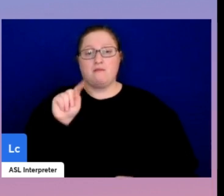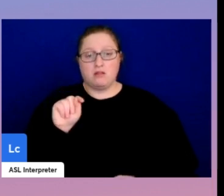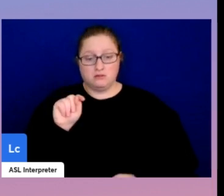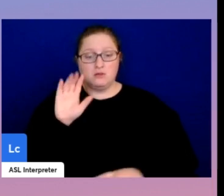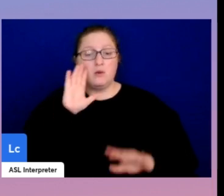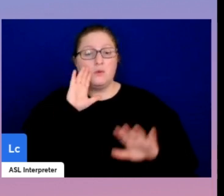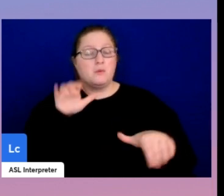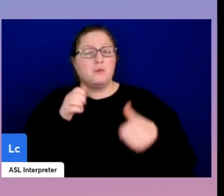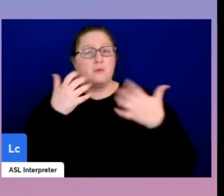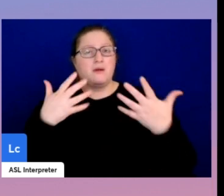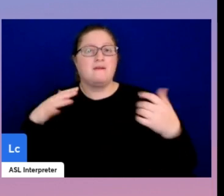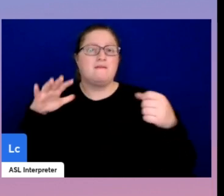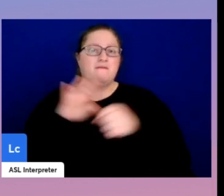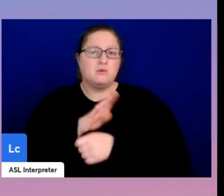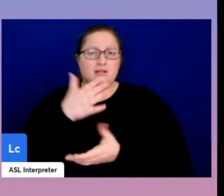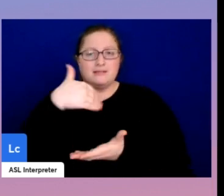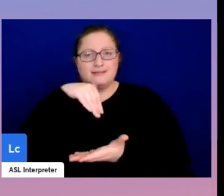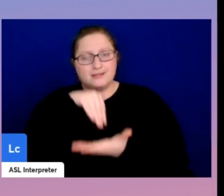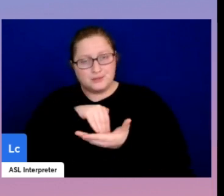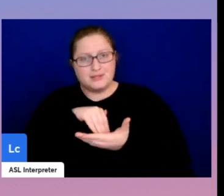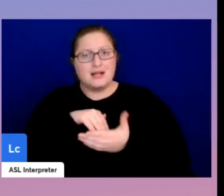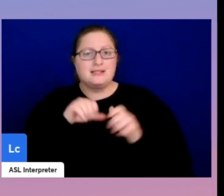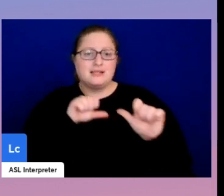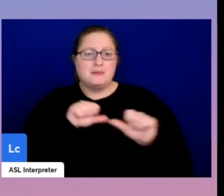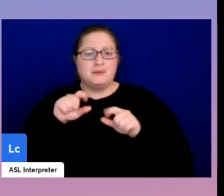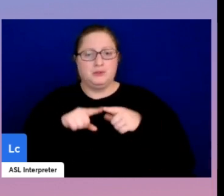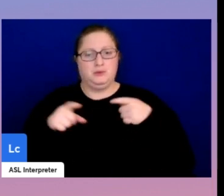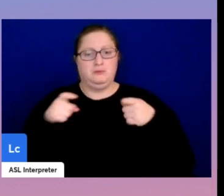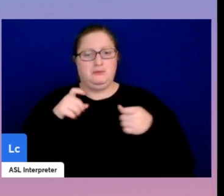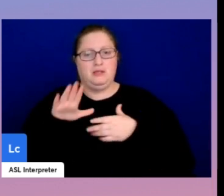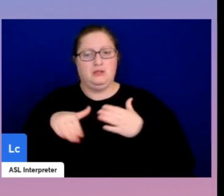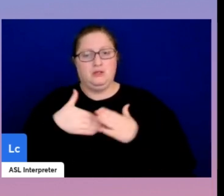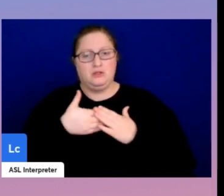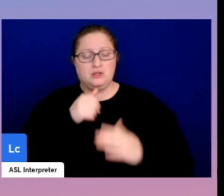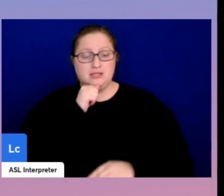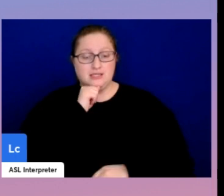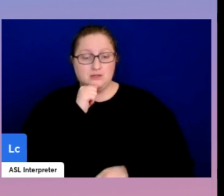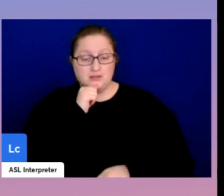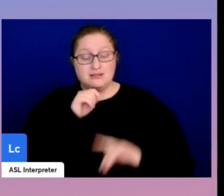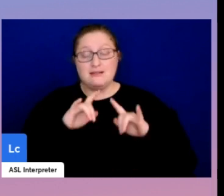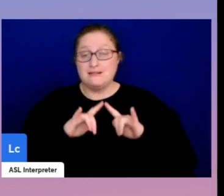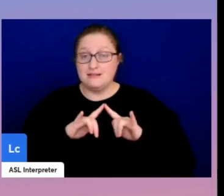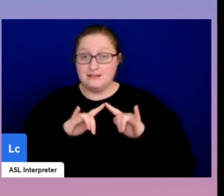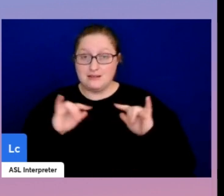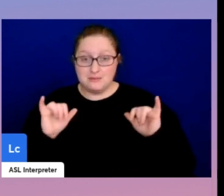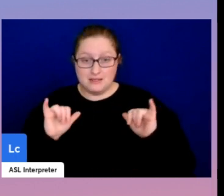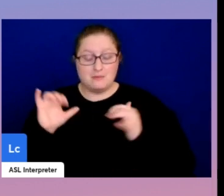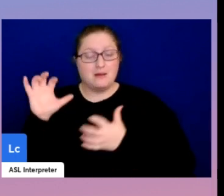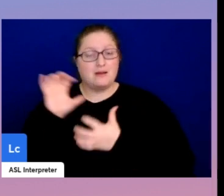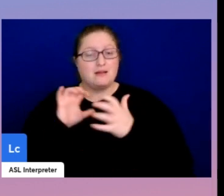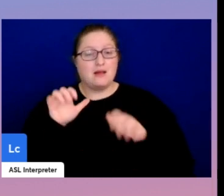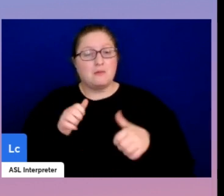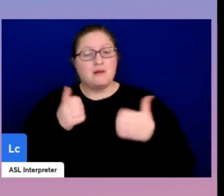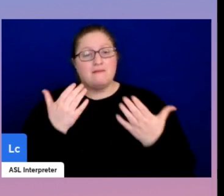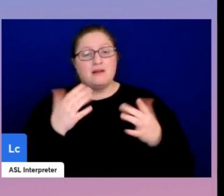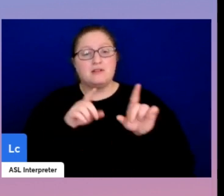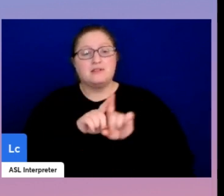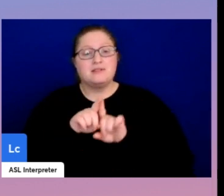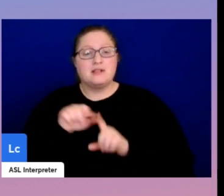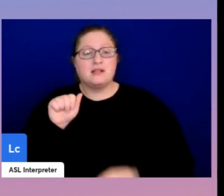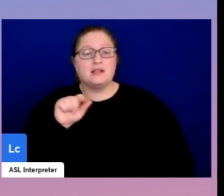provides fully centralized capabilities to manage the secrets. At the same time, the cloud providers like